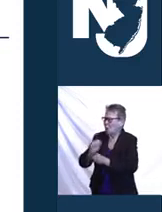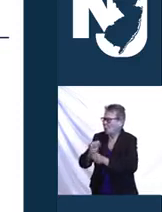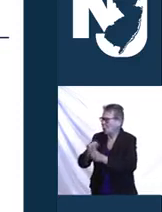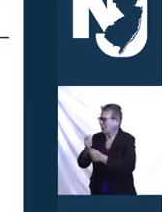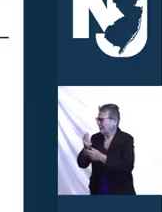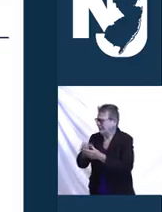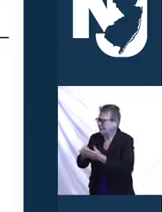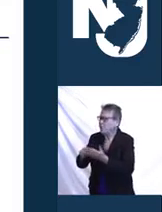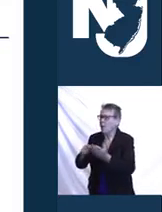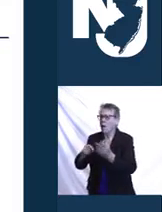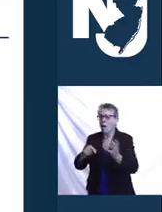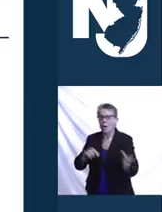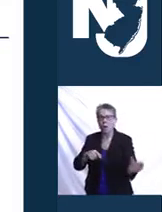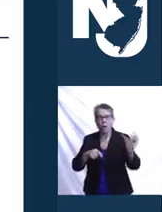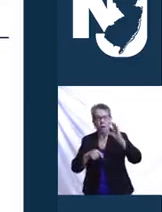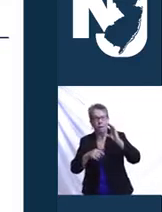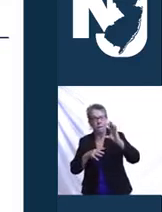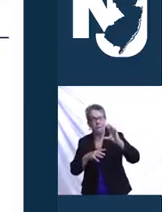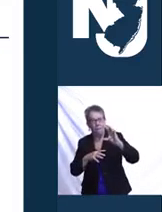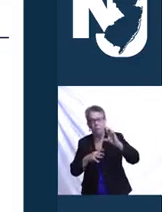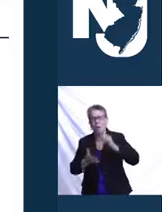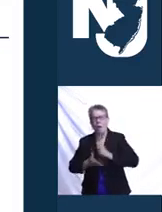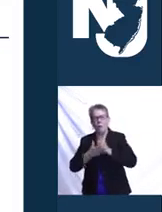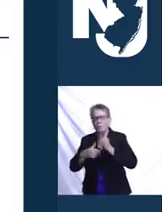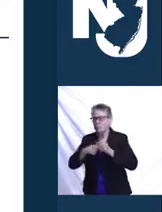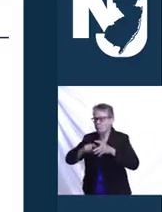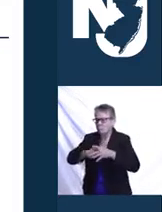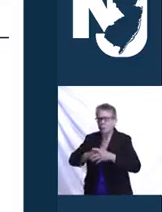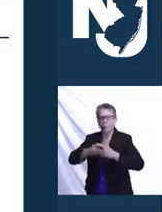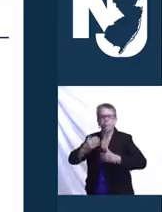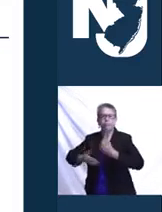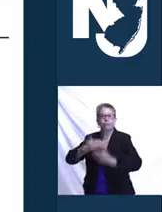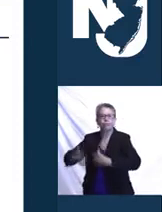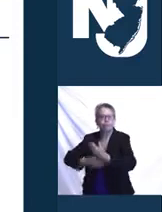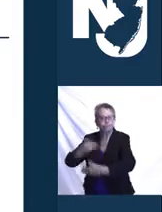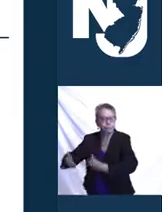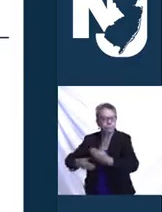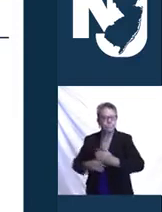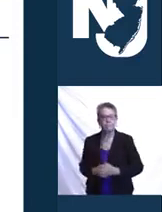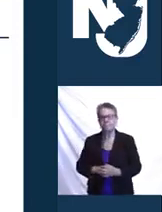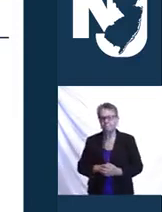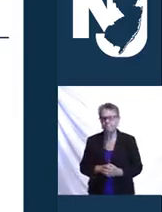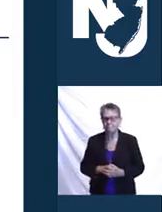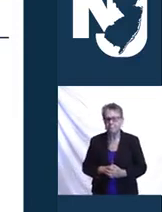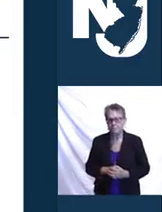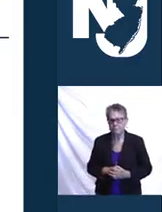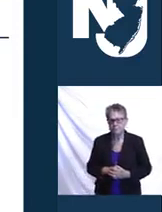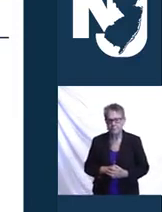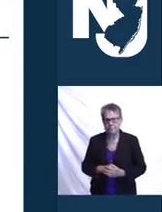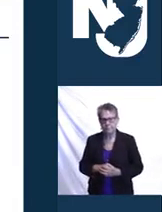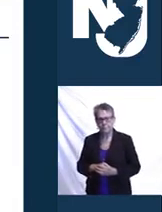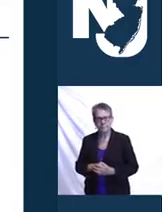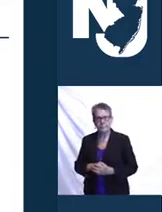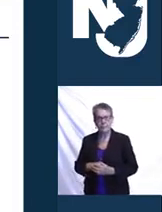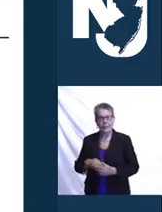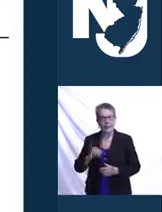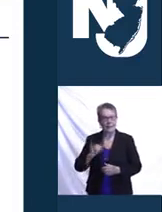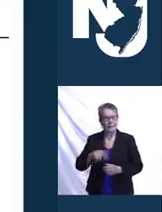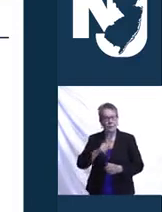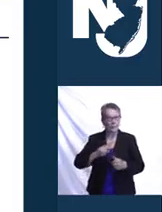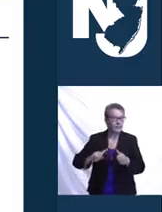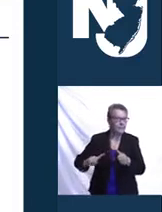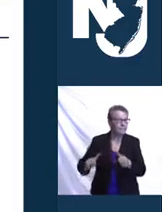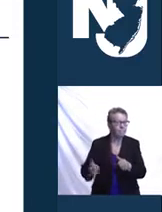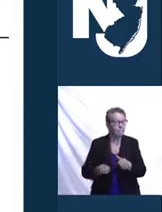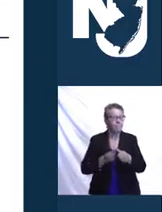not only for being among the first employers to partner with the Department of Labor, but for all he and his team do to keep New Jerseyans active